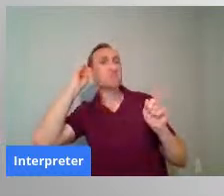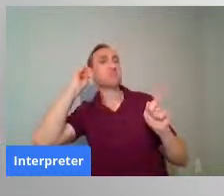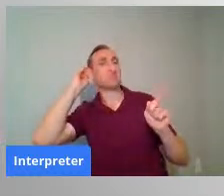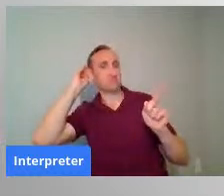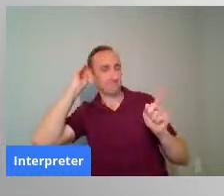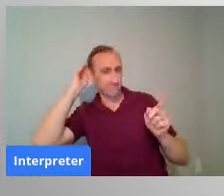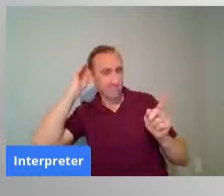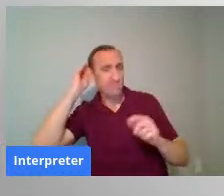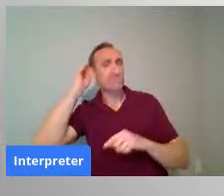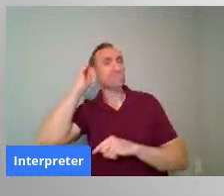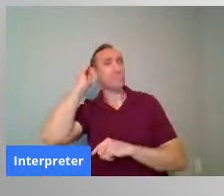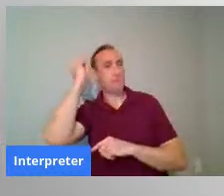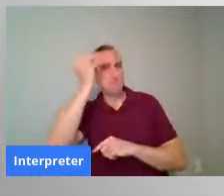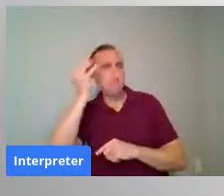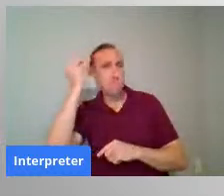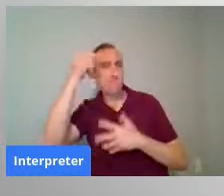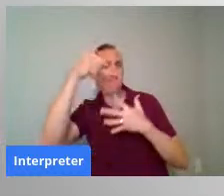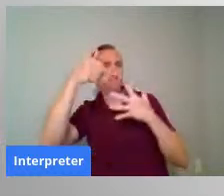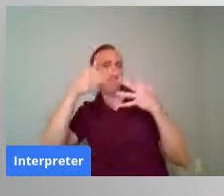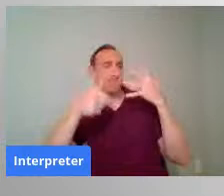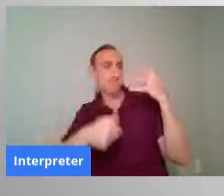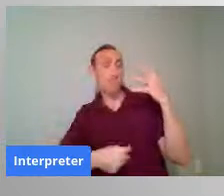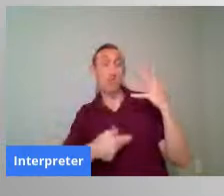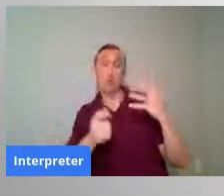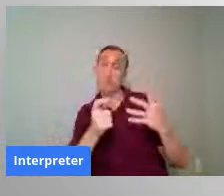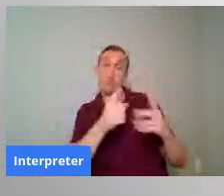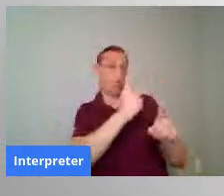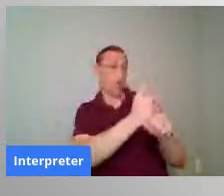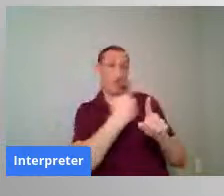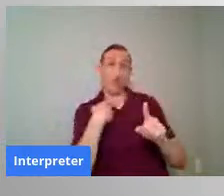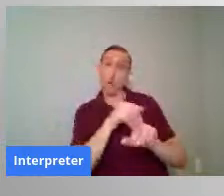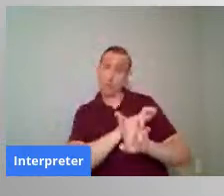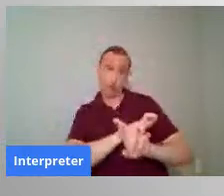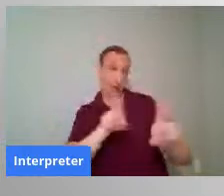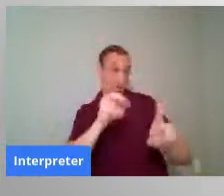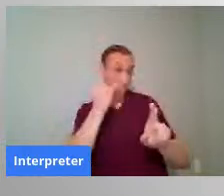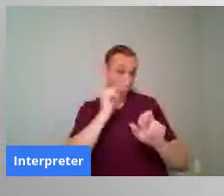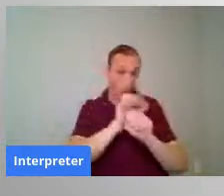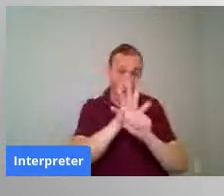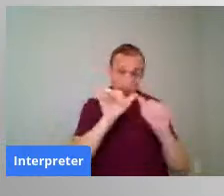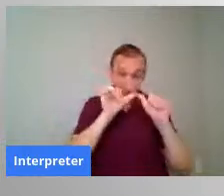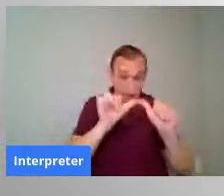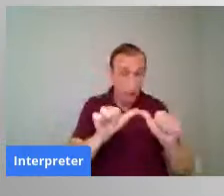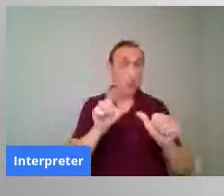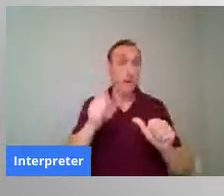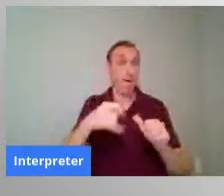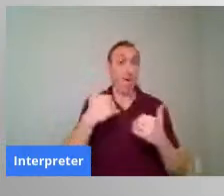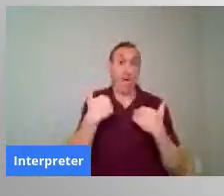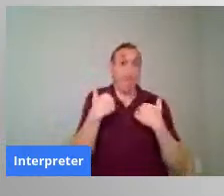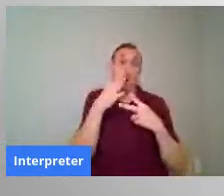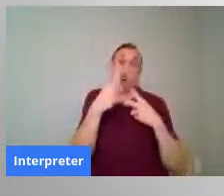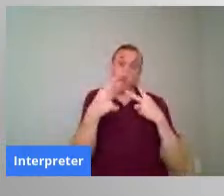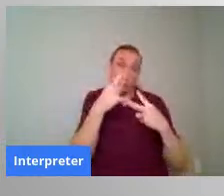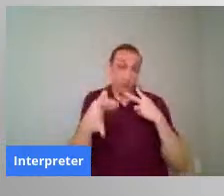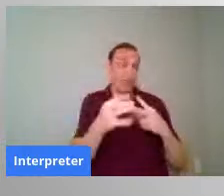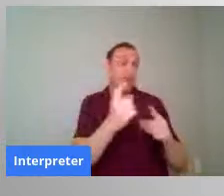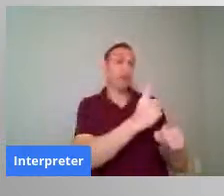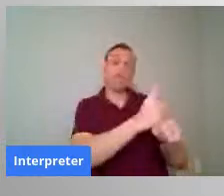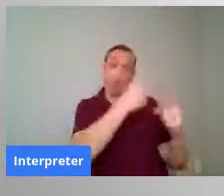kind of spinning with ideas, but I think that we have to be ready for that. Great. I knew you would be, but thanks for